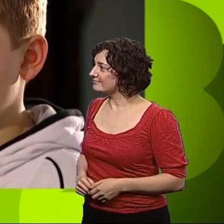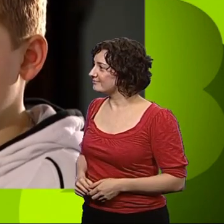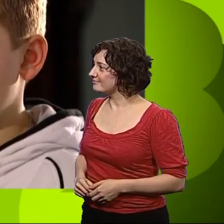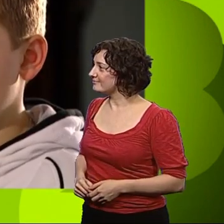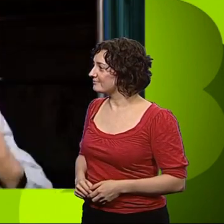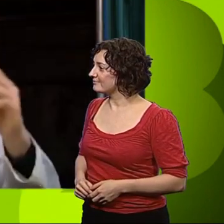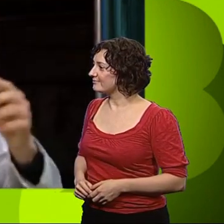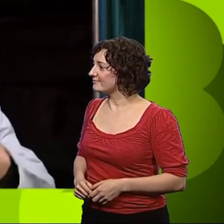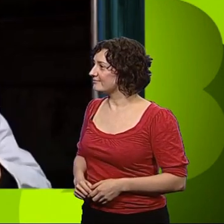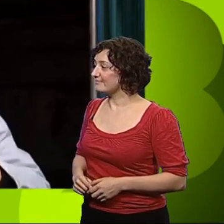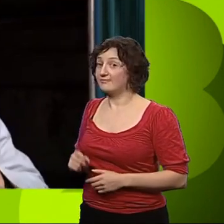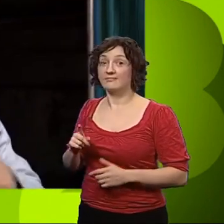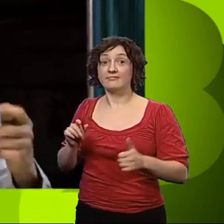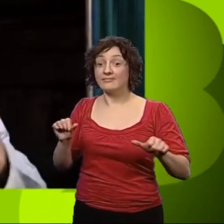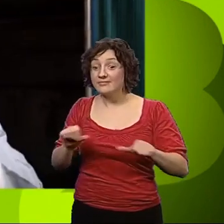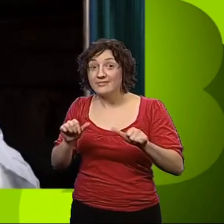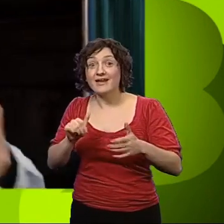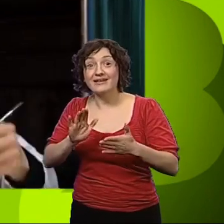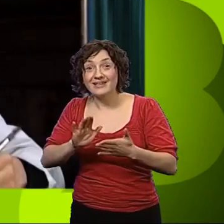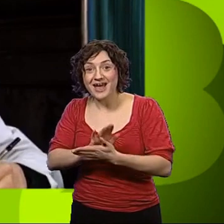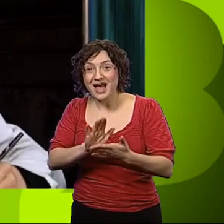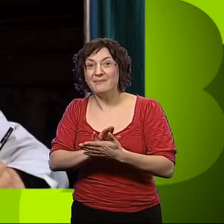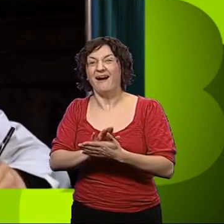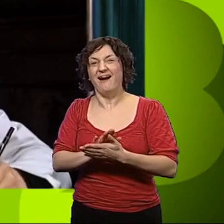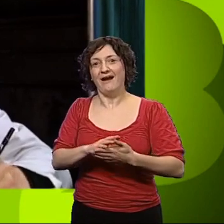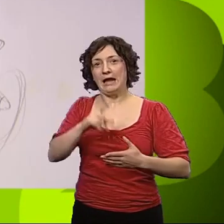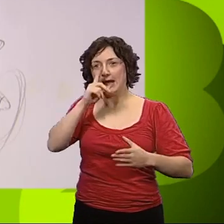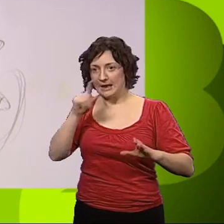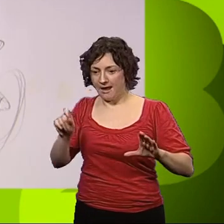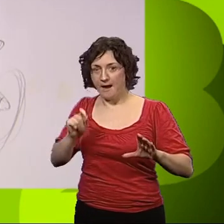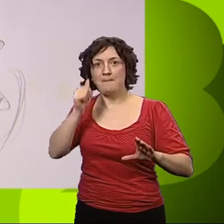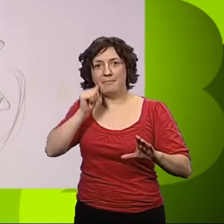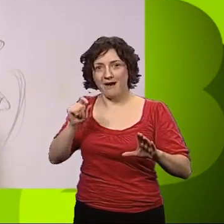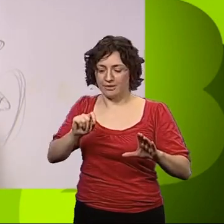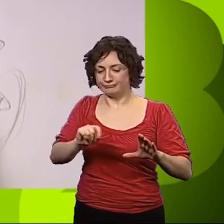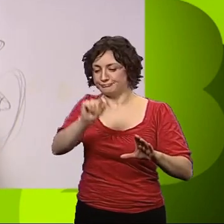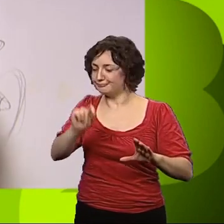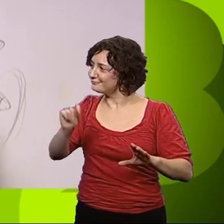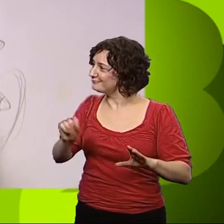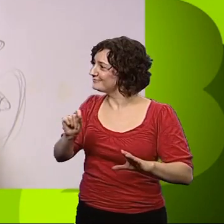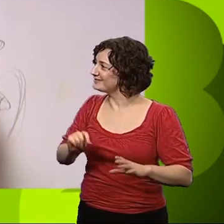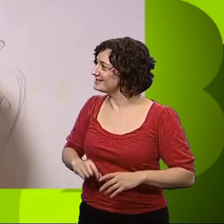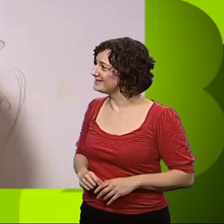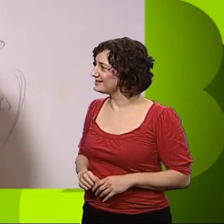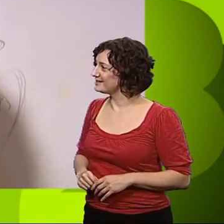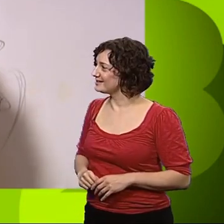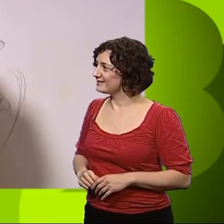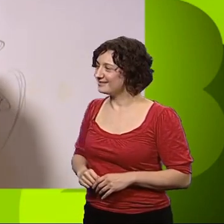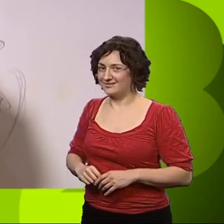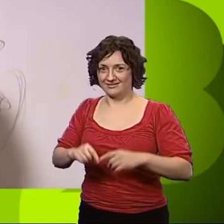you're happy with that, then you can start using your ink. So just go over the top, like